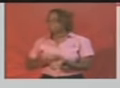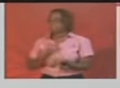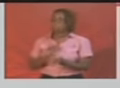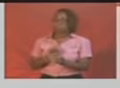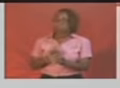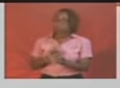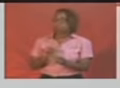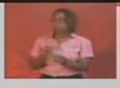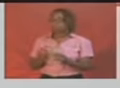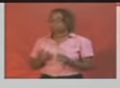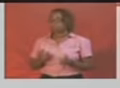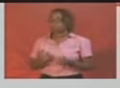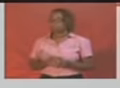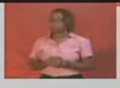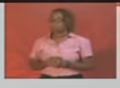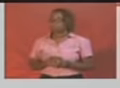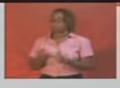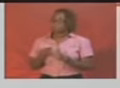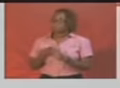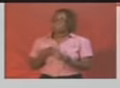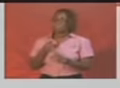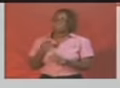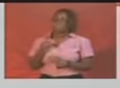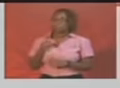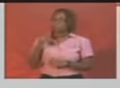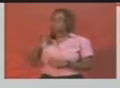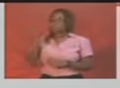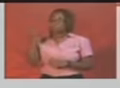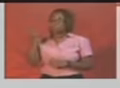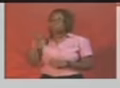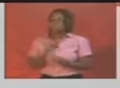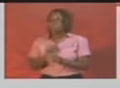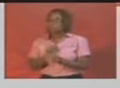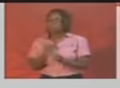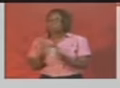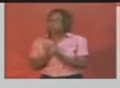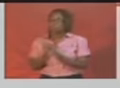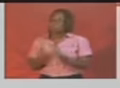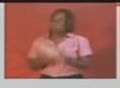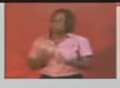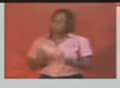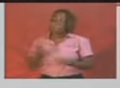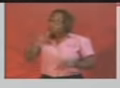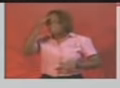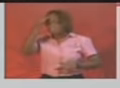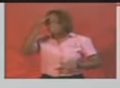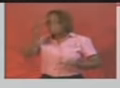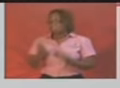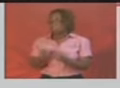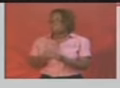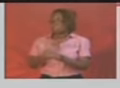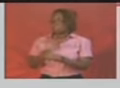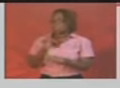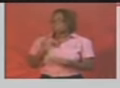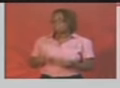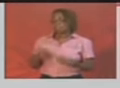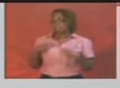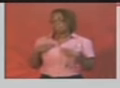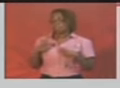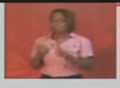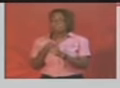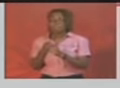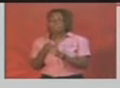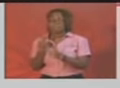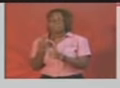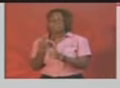at the front line. So even within healthcare workers, as I spoke to a prior question with regards to persons who see COVID cases on a